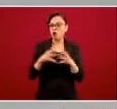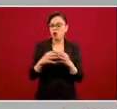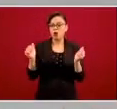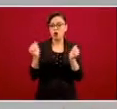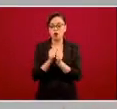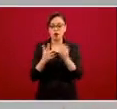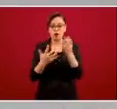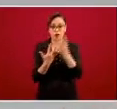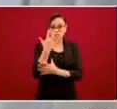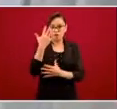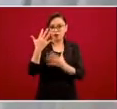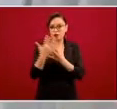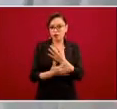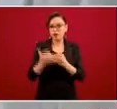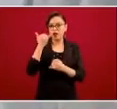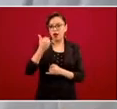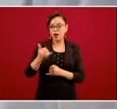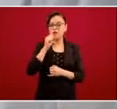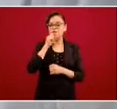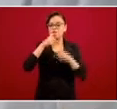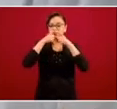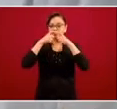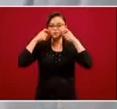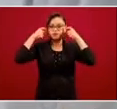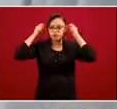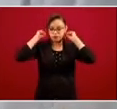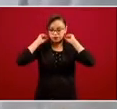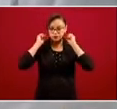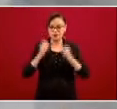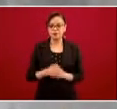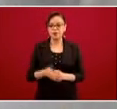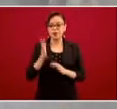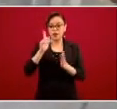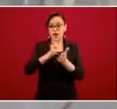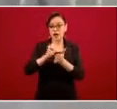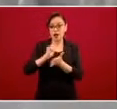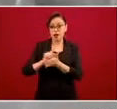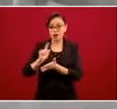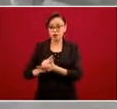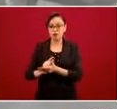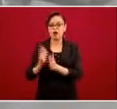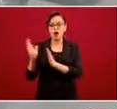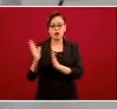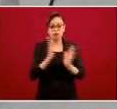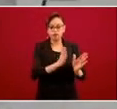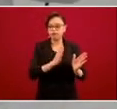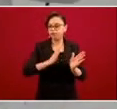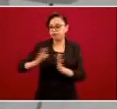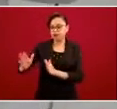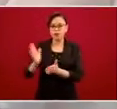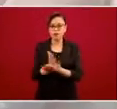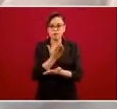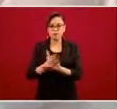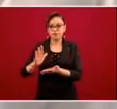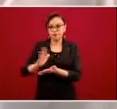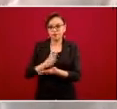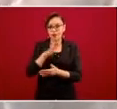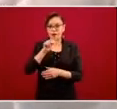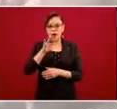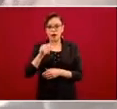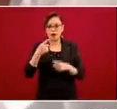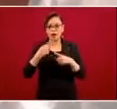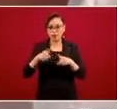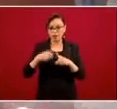to sprinkle the liquid, and then we clean and disinfect these ventilators. After that, they are cataloged